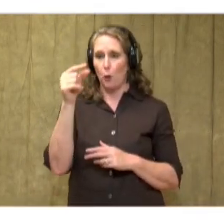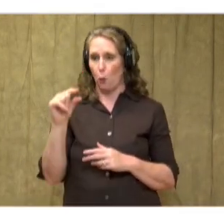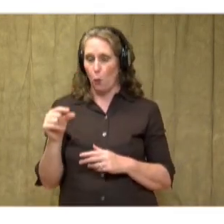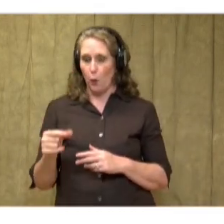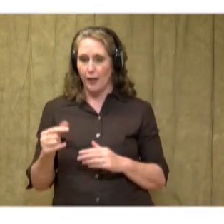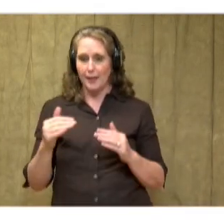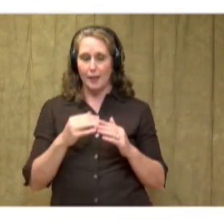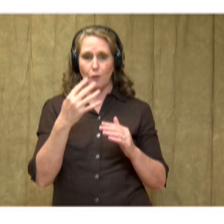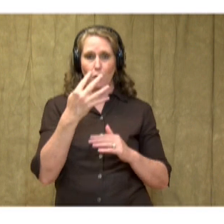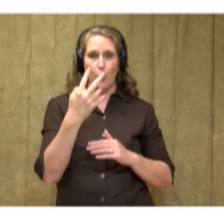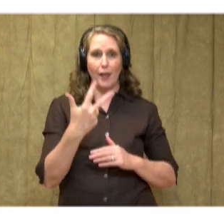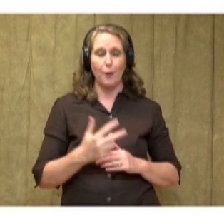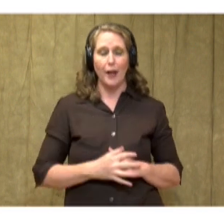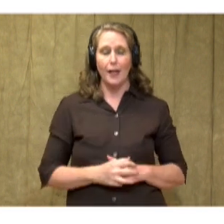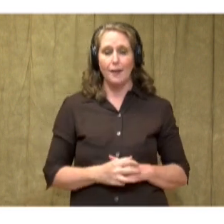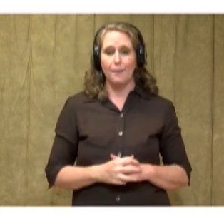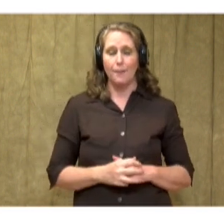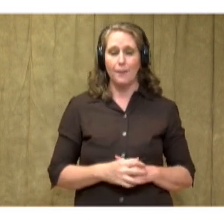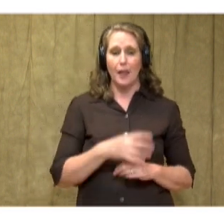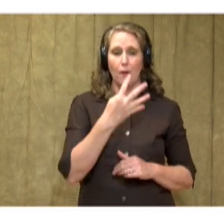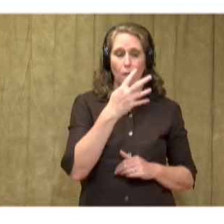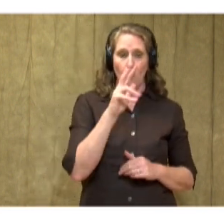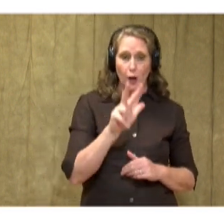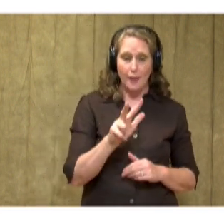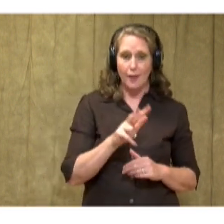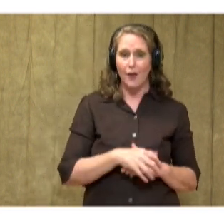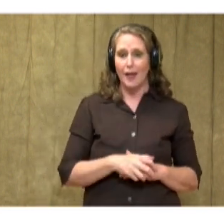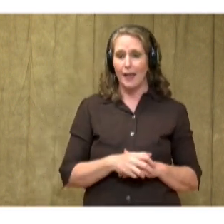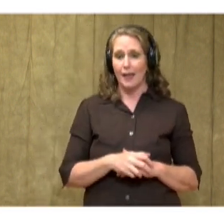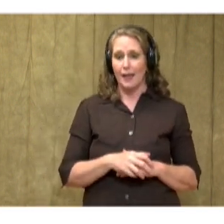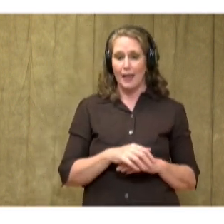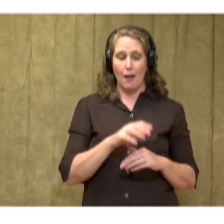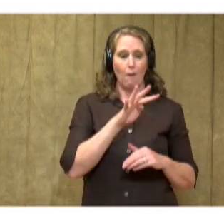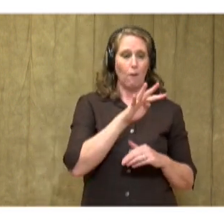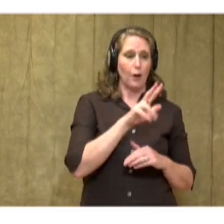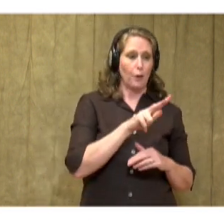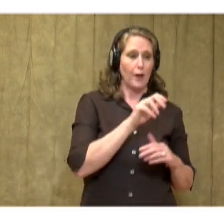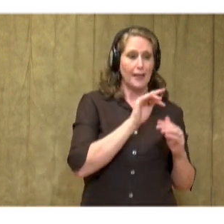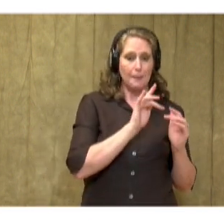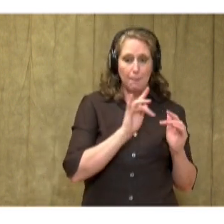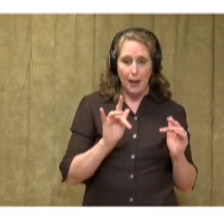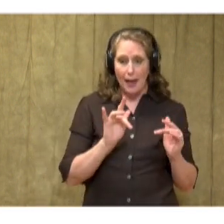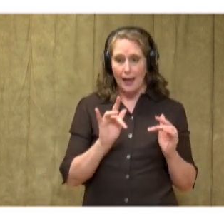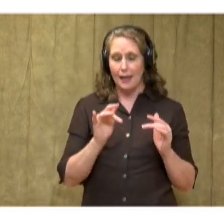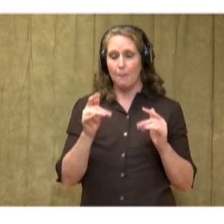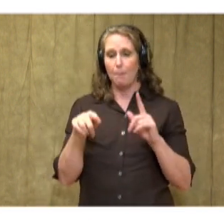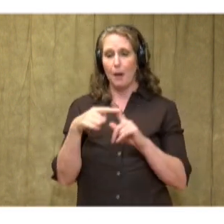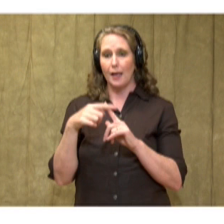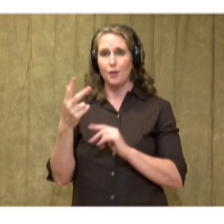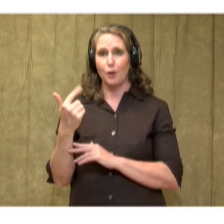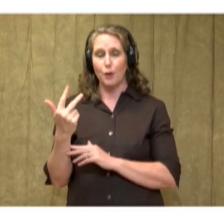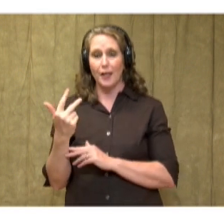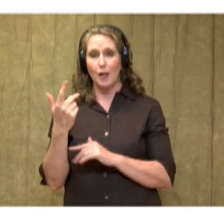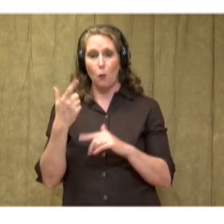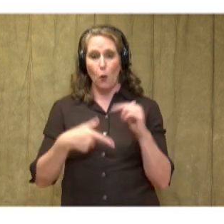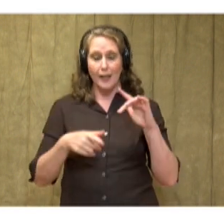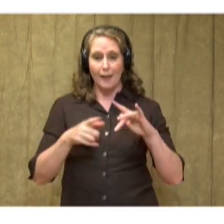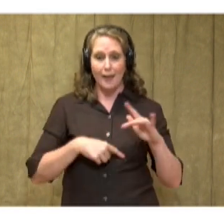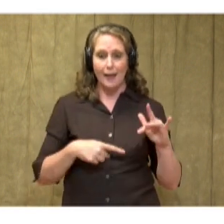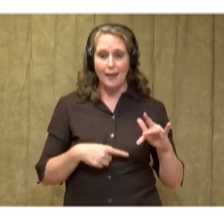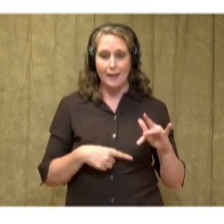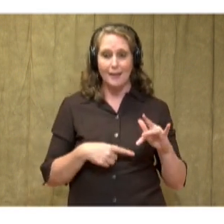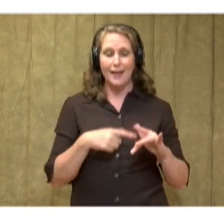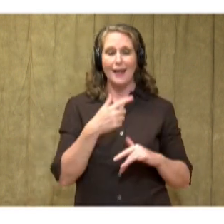thing as 43. 43 is blank plus 13. Well, what did they leave out?